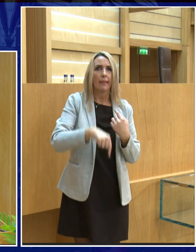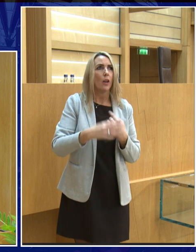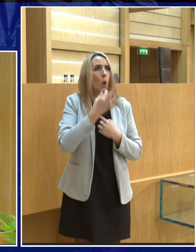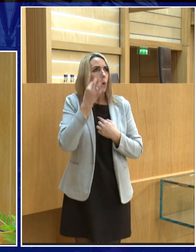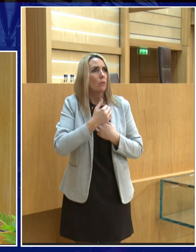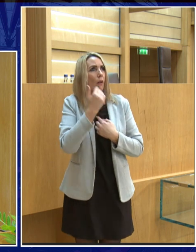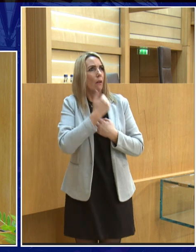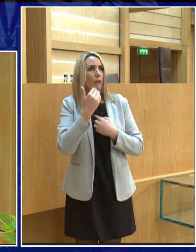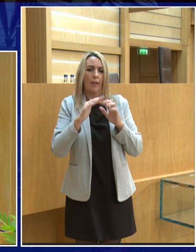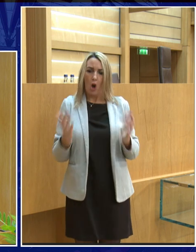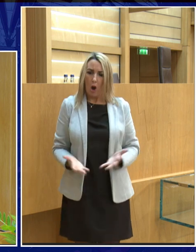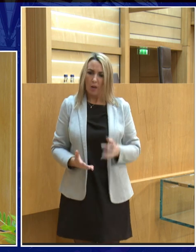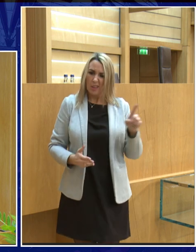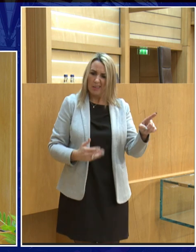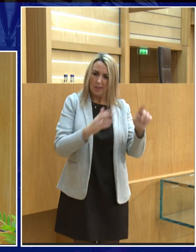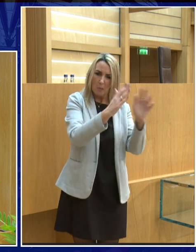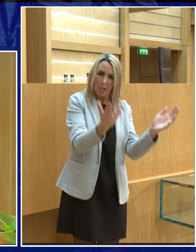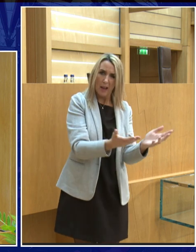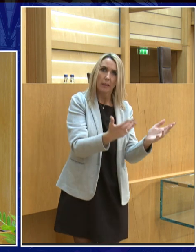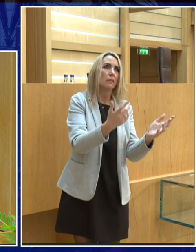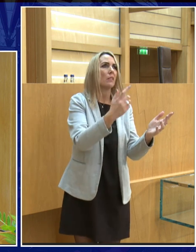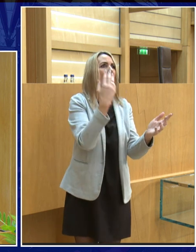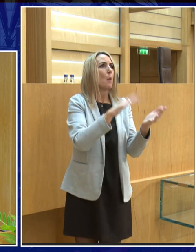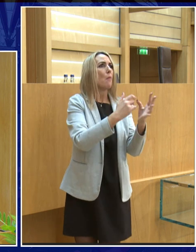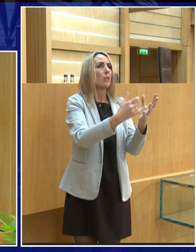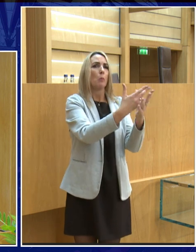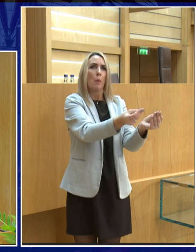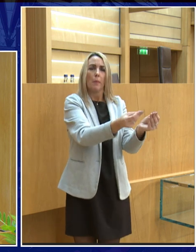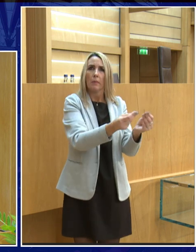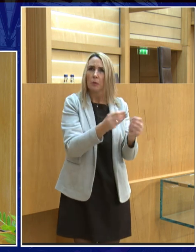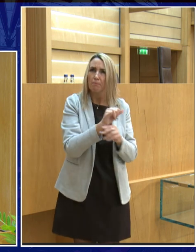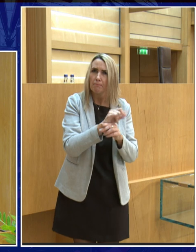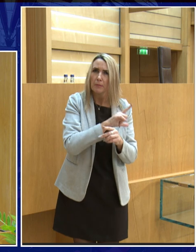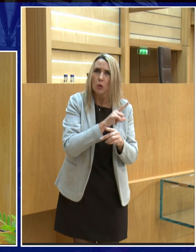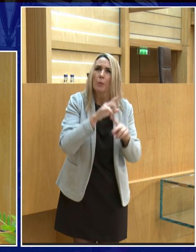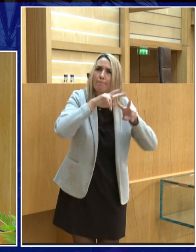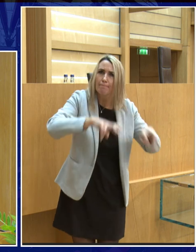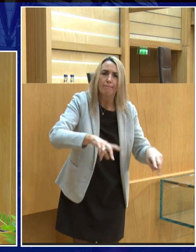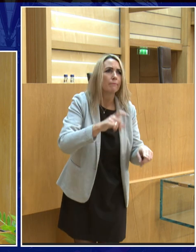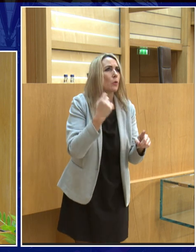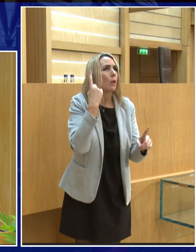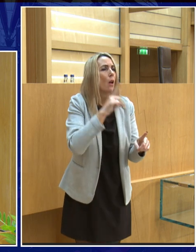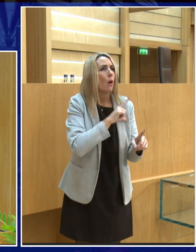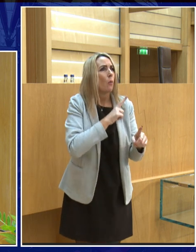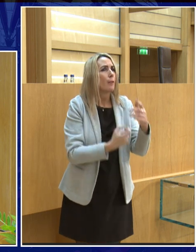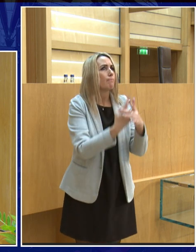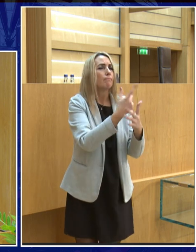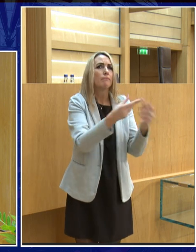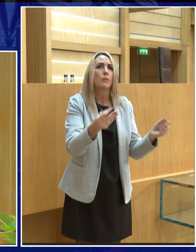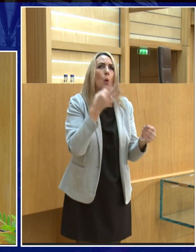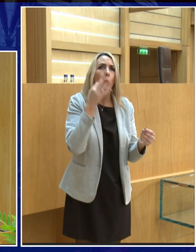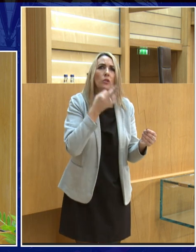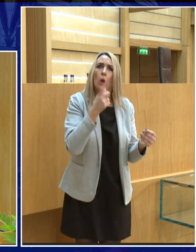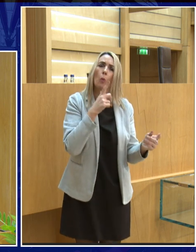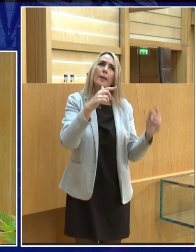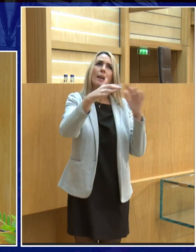water here on earth Mars used to have water but what happened to it and so we're investigating the history of Mars to try and understand what happened why